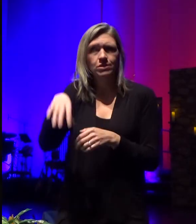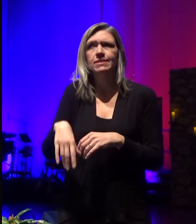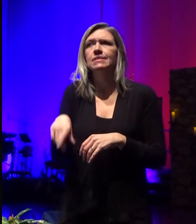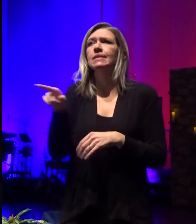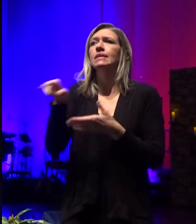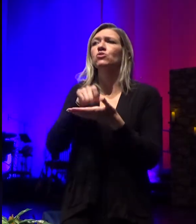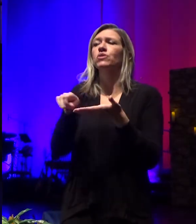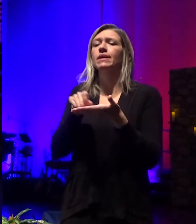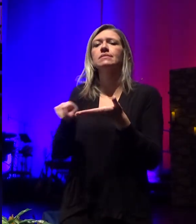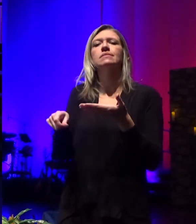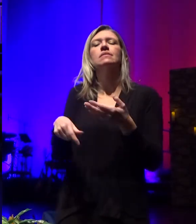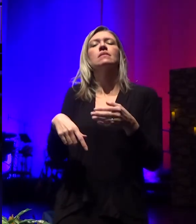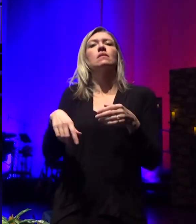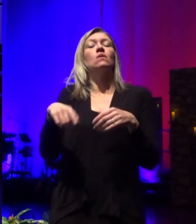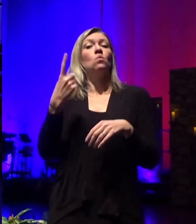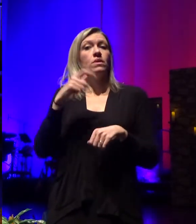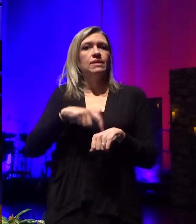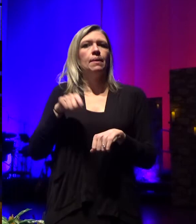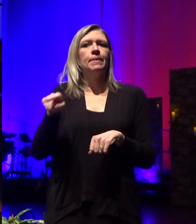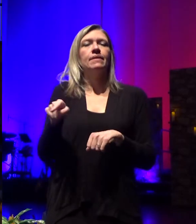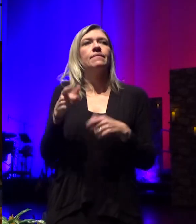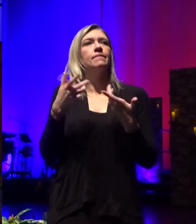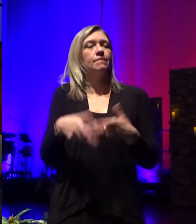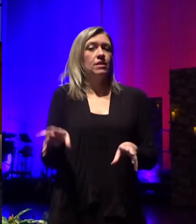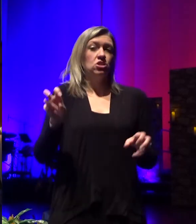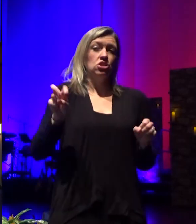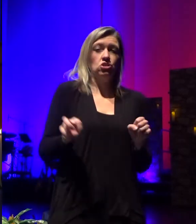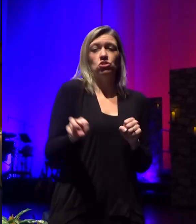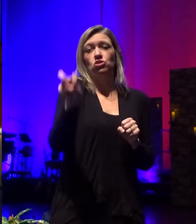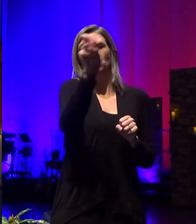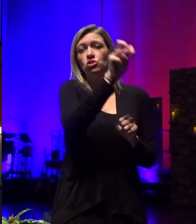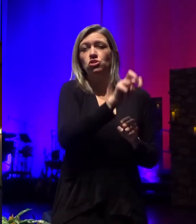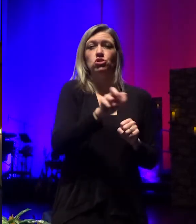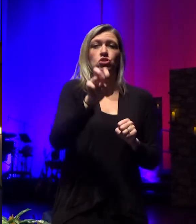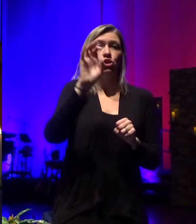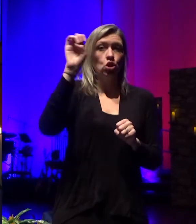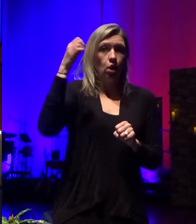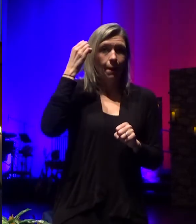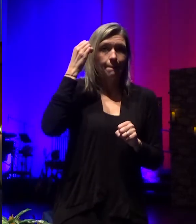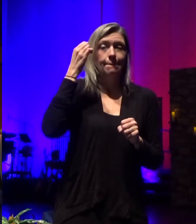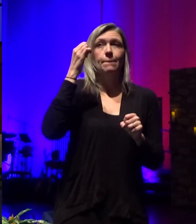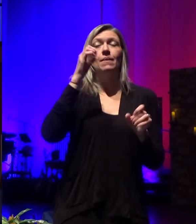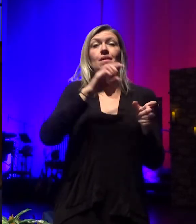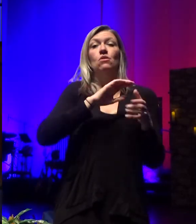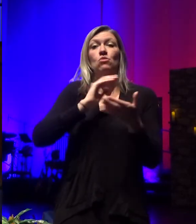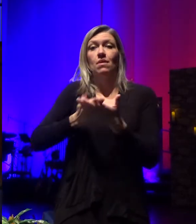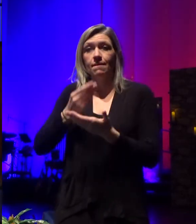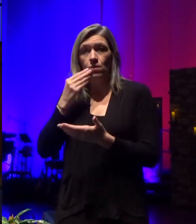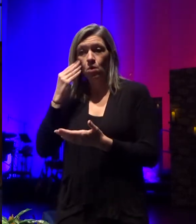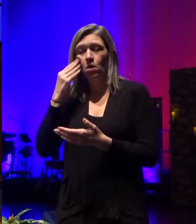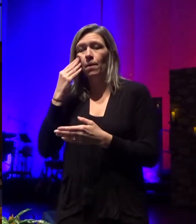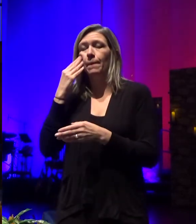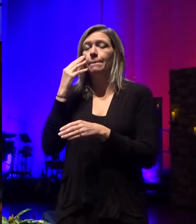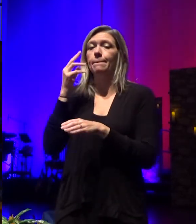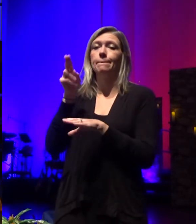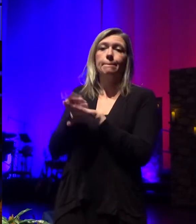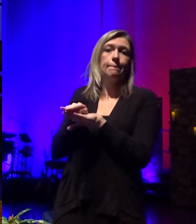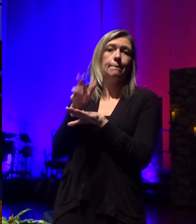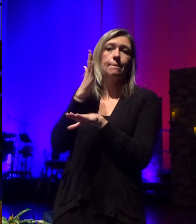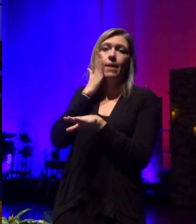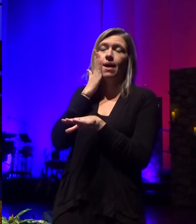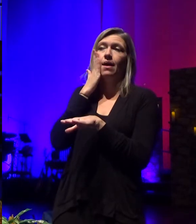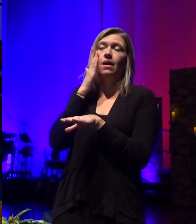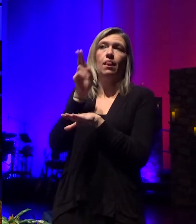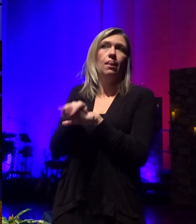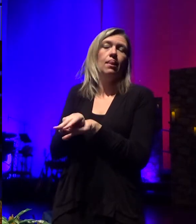that there was a time he came back from an extensive trip in Europe, and the next day after he got home, he couldn't get out of bed. The doctors checked him out and